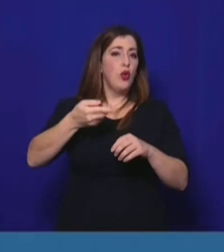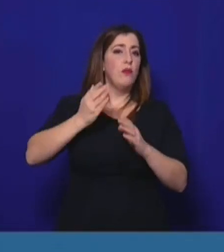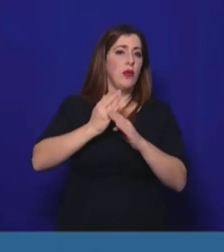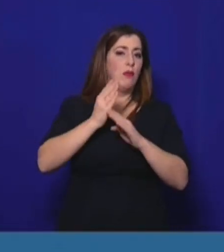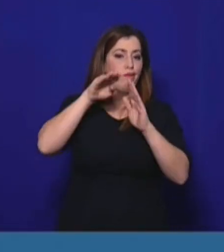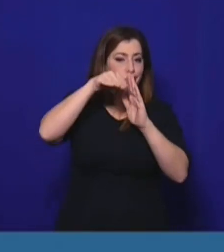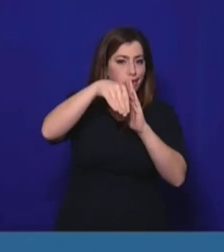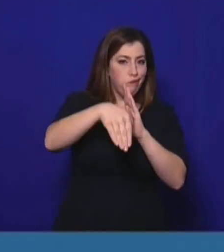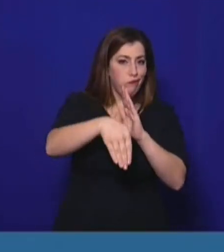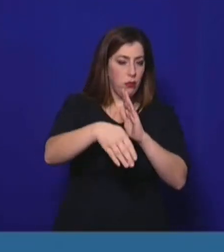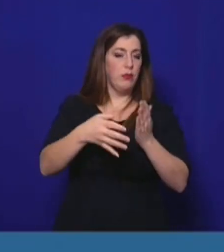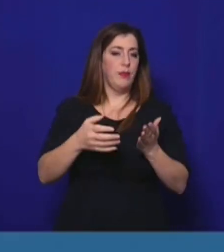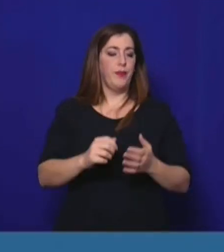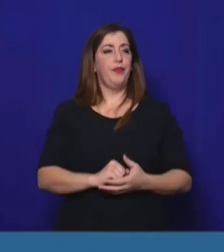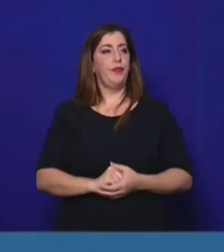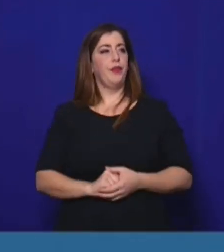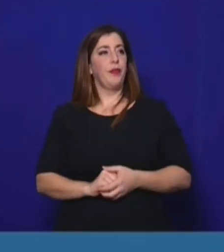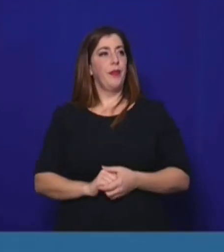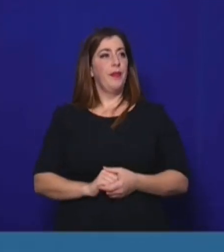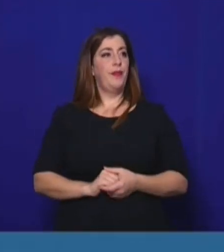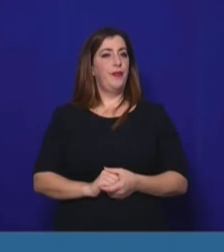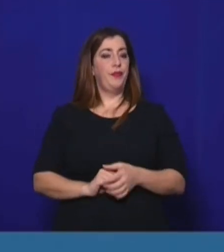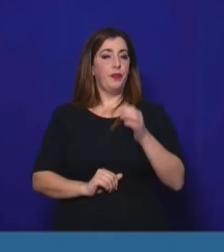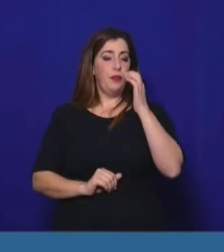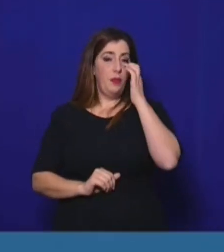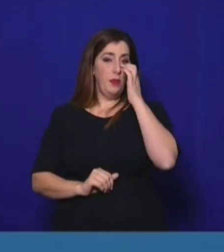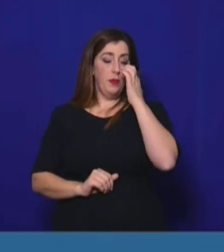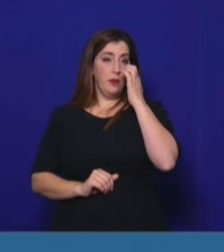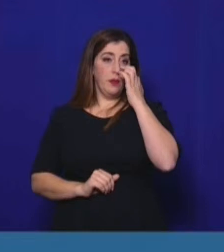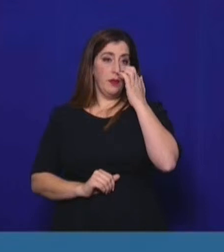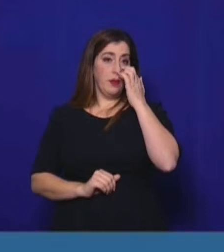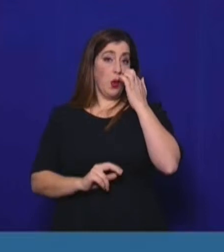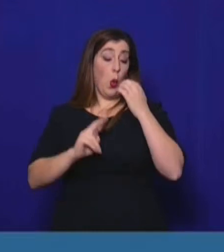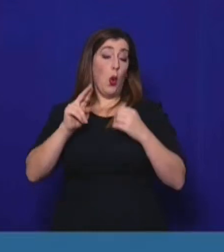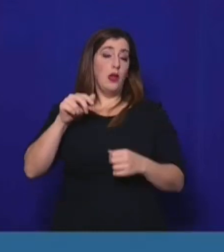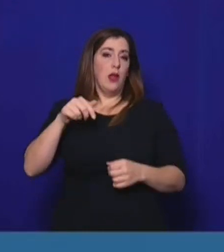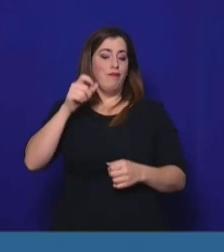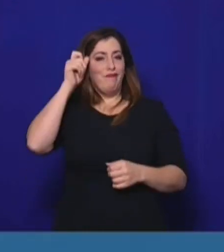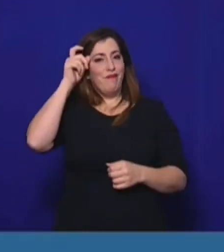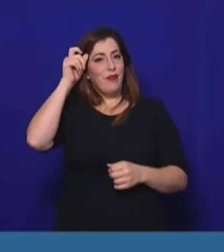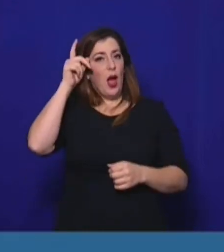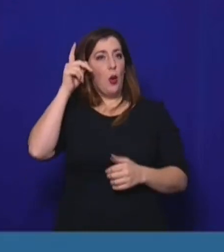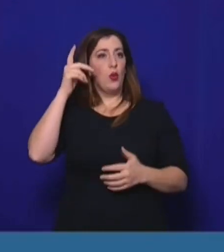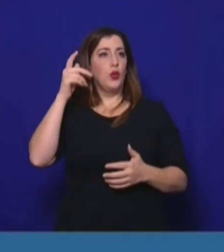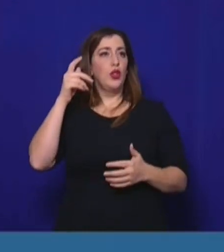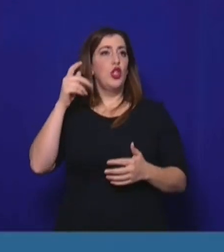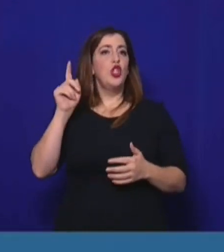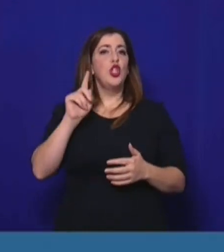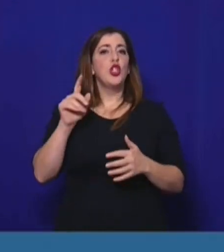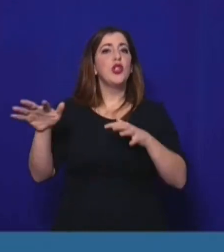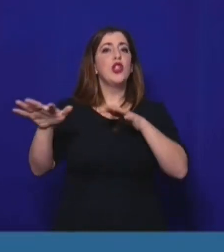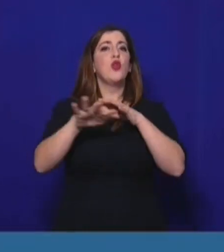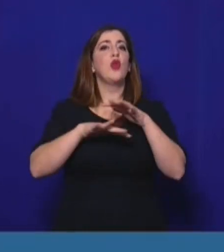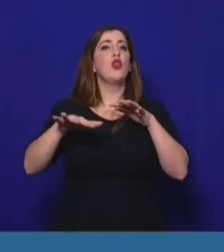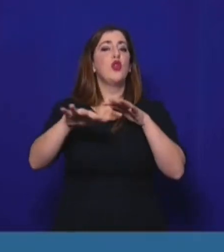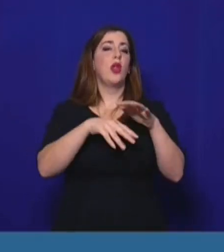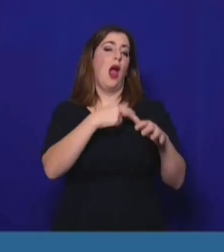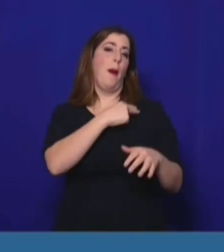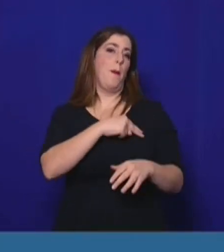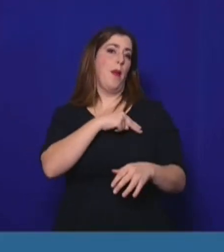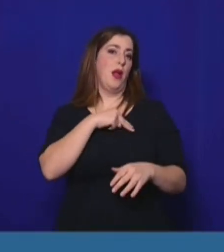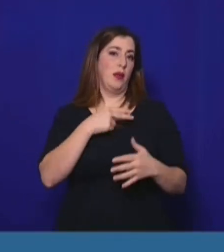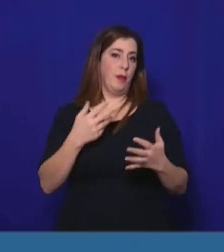U anka dan jiġi rifless ukoll ħafna ta' dak li huwa għaddej f'pajjiżna. Bħalma kontu qegħdin taraw ukoll fuq il-mezzi